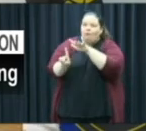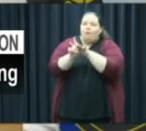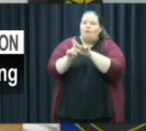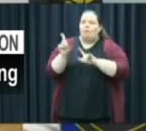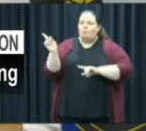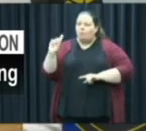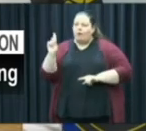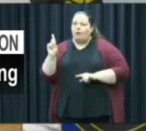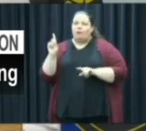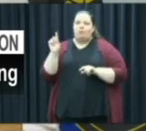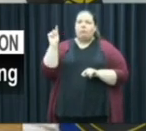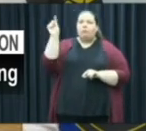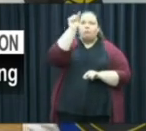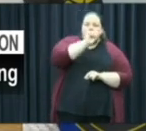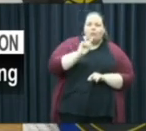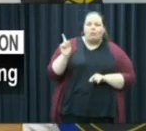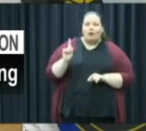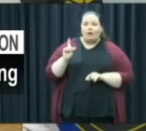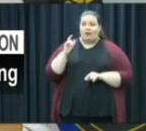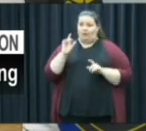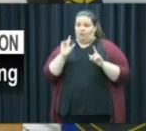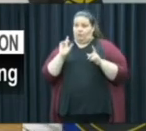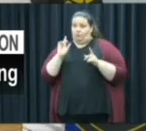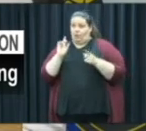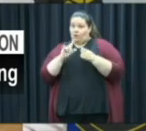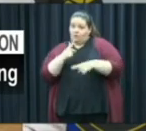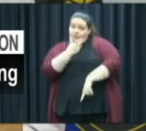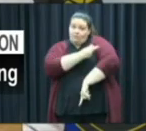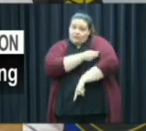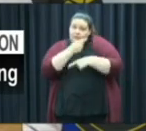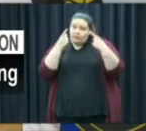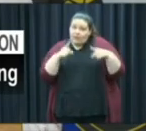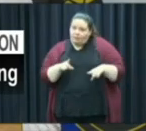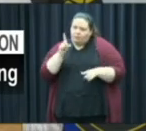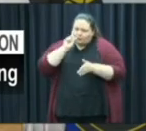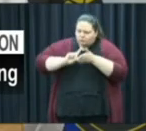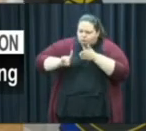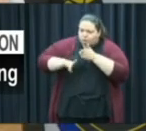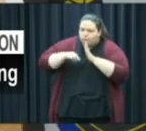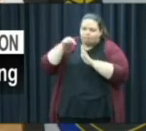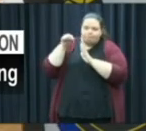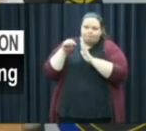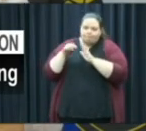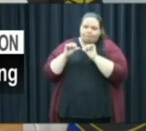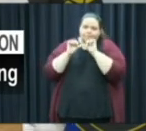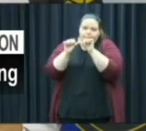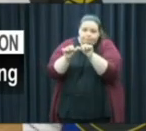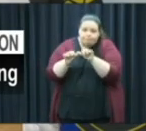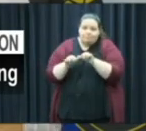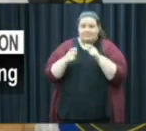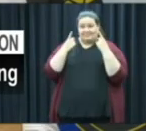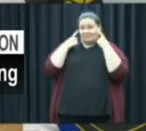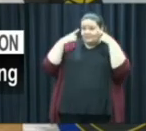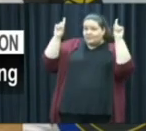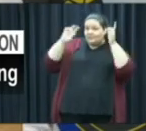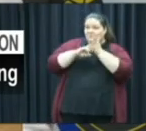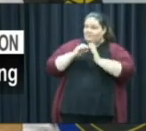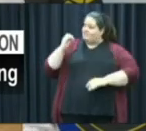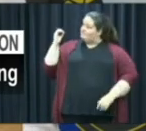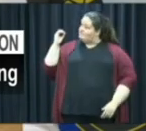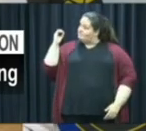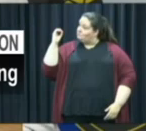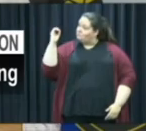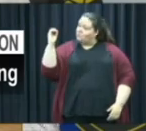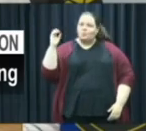or other treatment becomes widely available, this is what we need to be doing. And so at this stage, success is not just about not having new